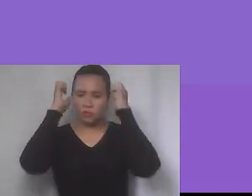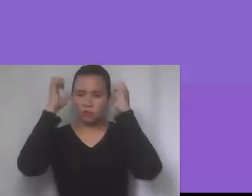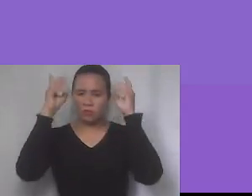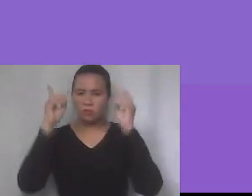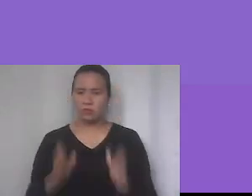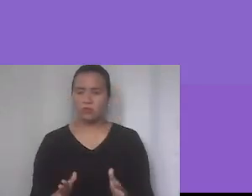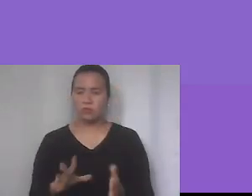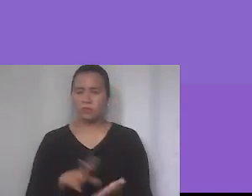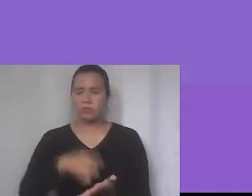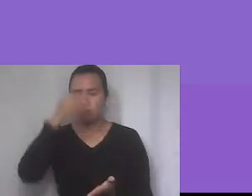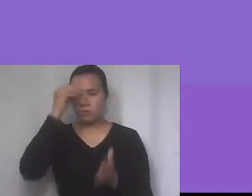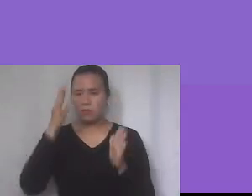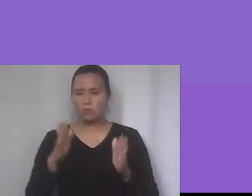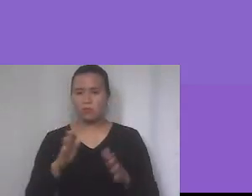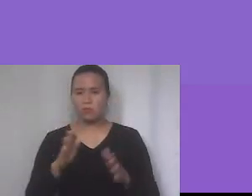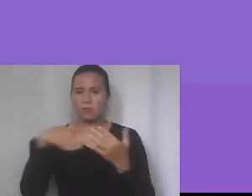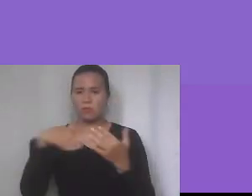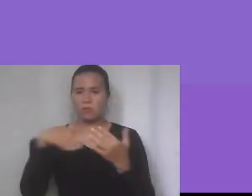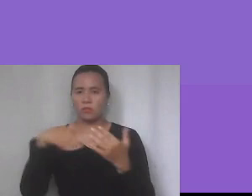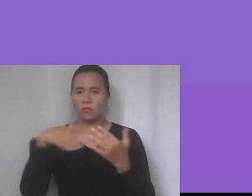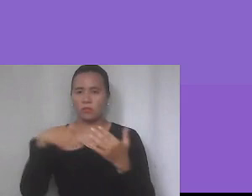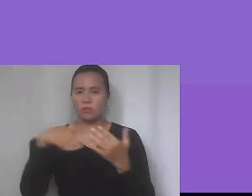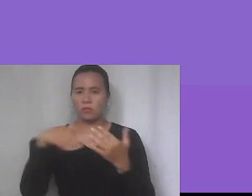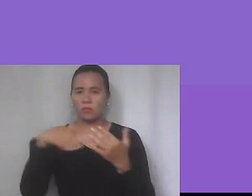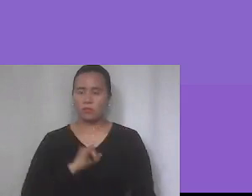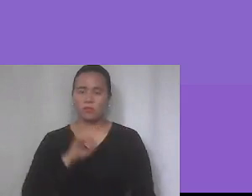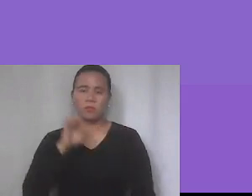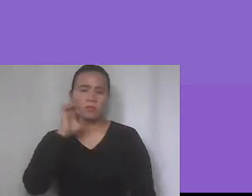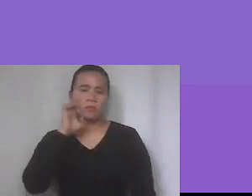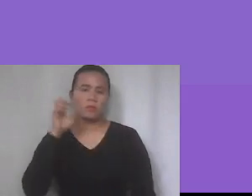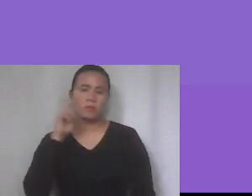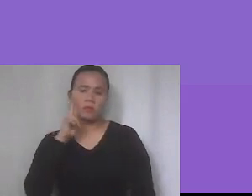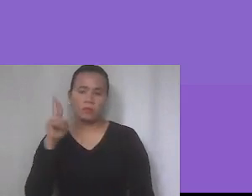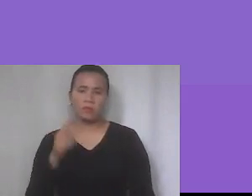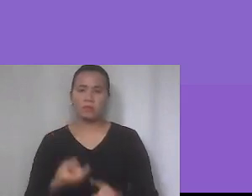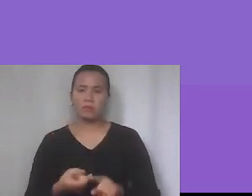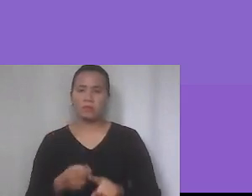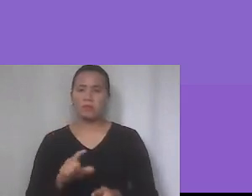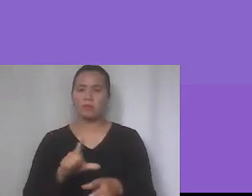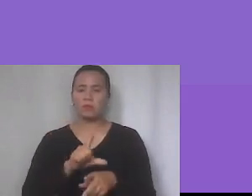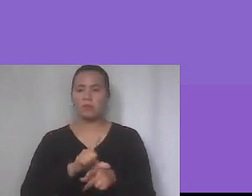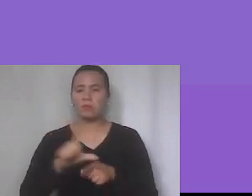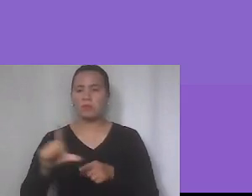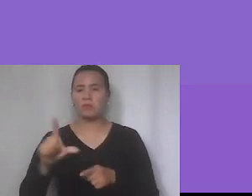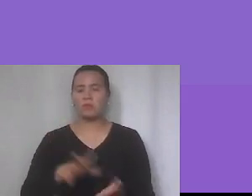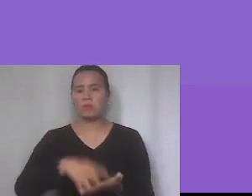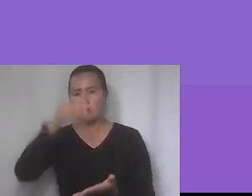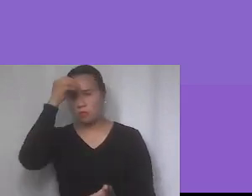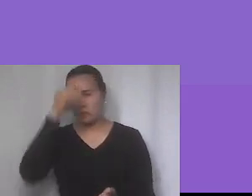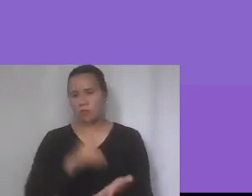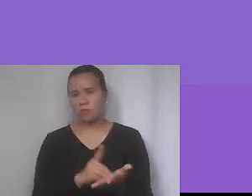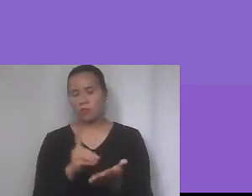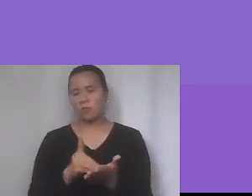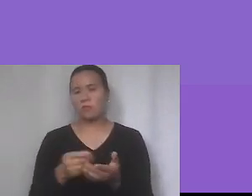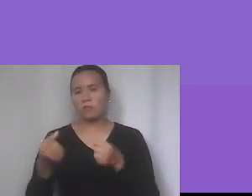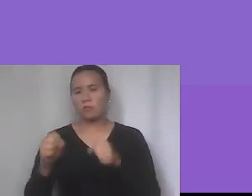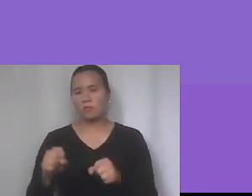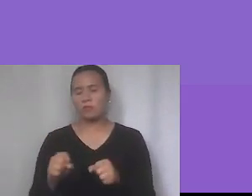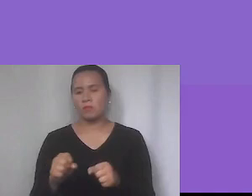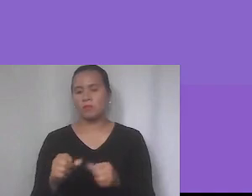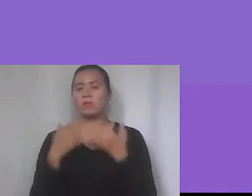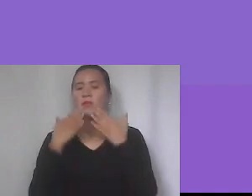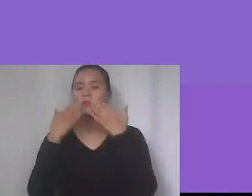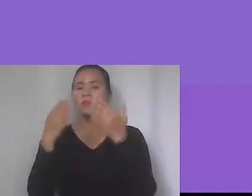Good day to all of our educators and learners from around the Philippines. I'm Imelda Reyes from Line Learning and